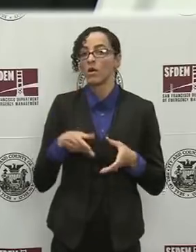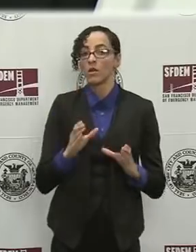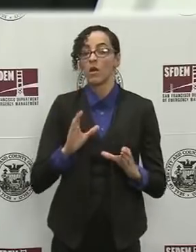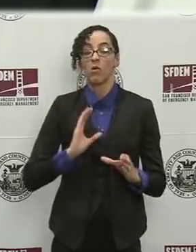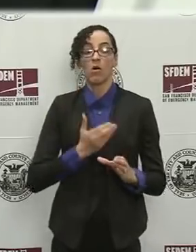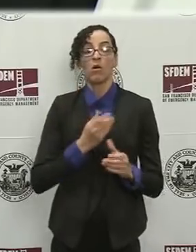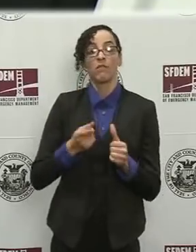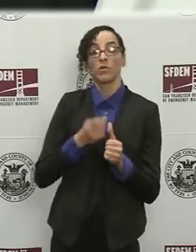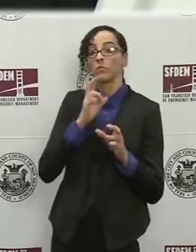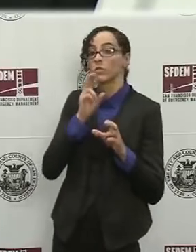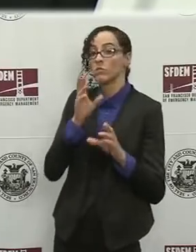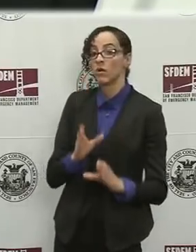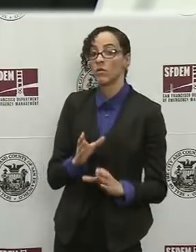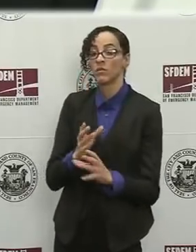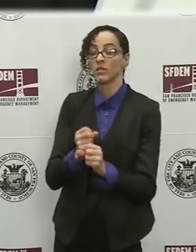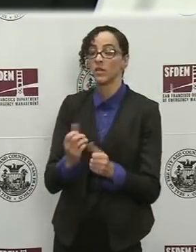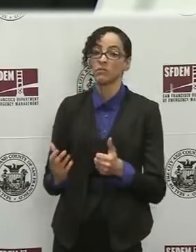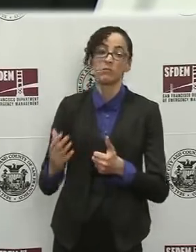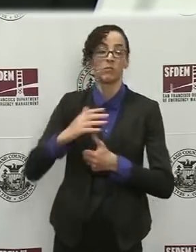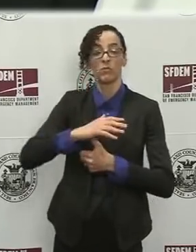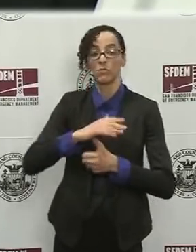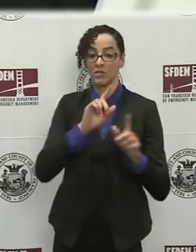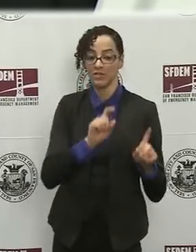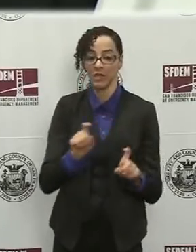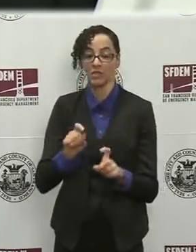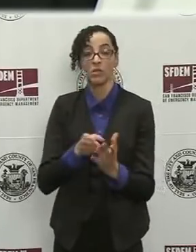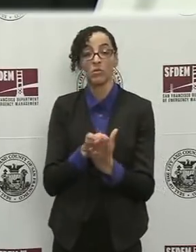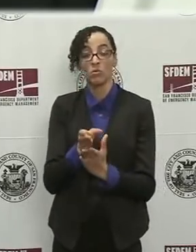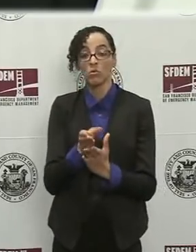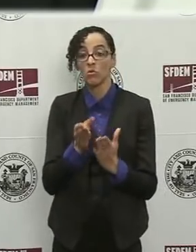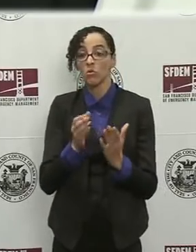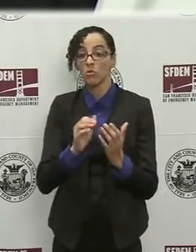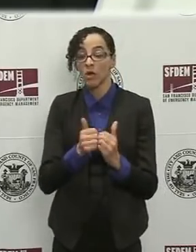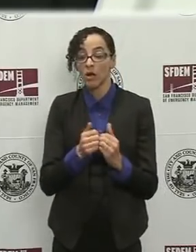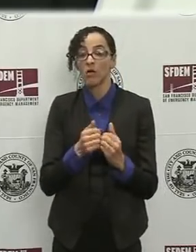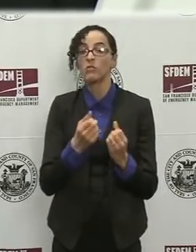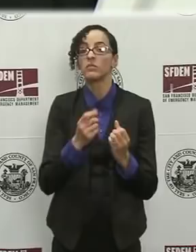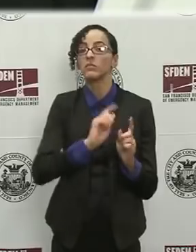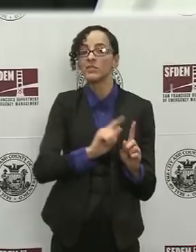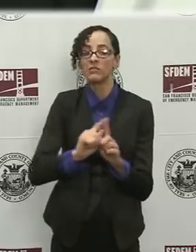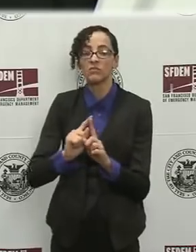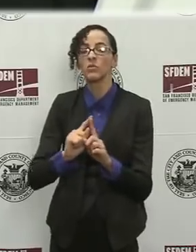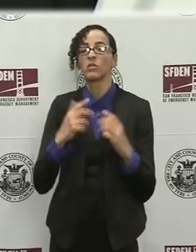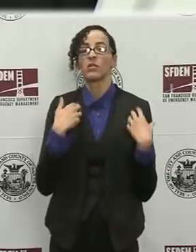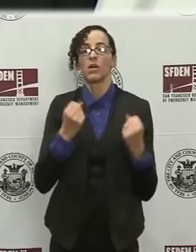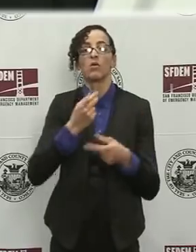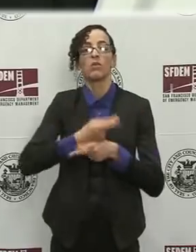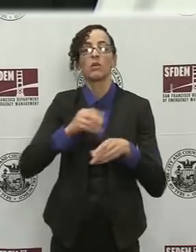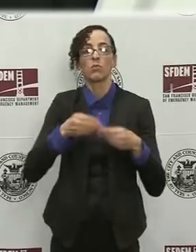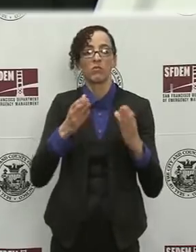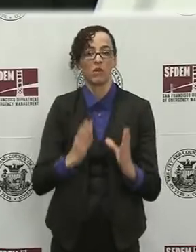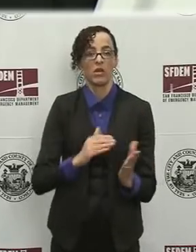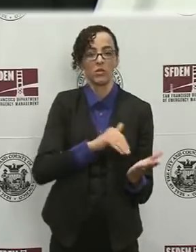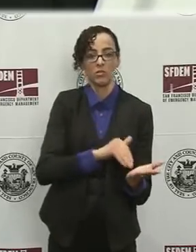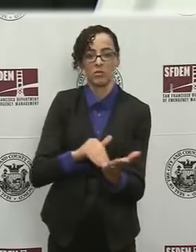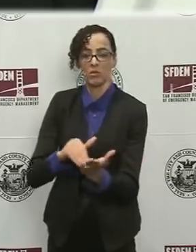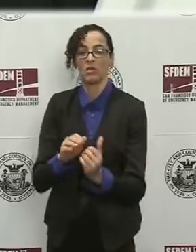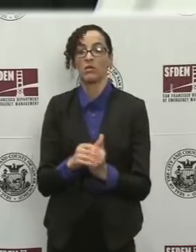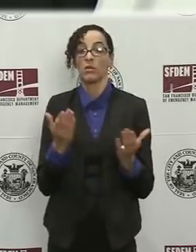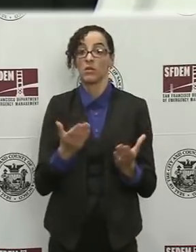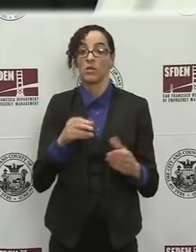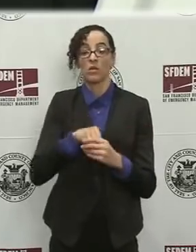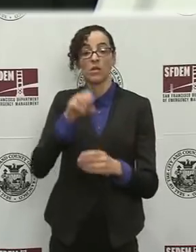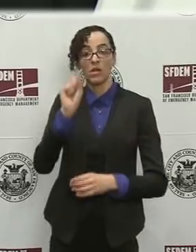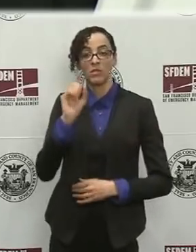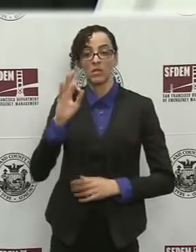to get priority testing through a number of healthcare providers. And here in San Francisco, we know that it's been